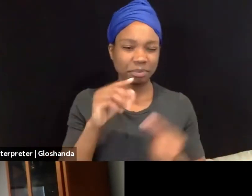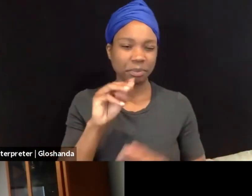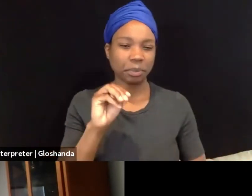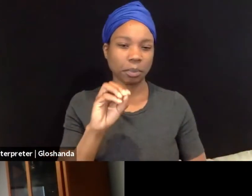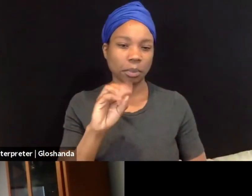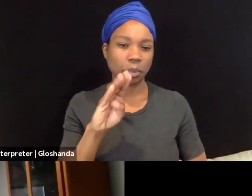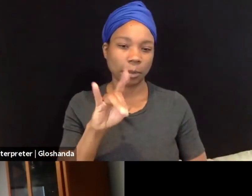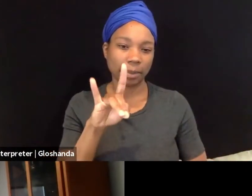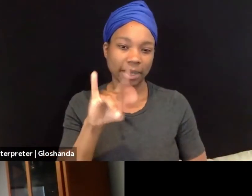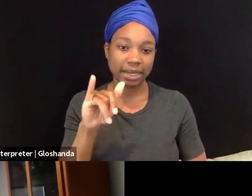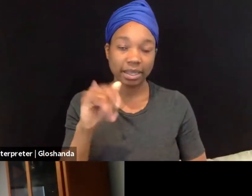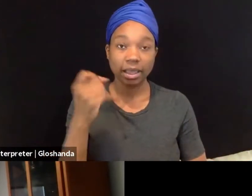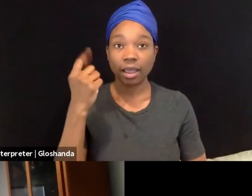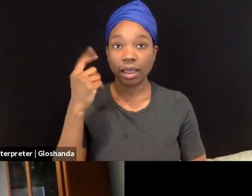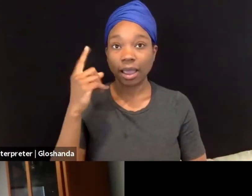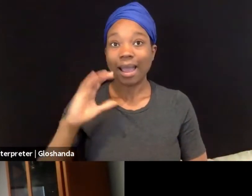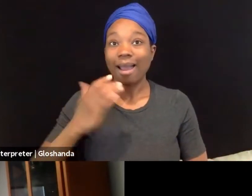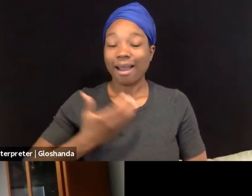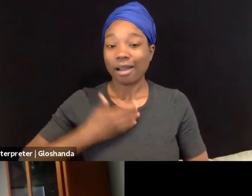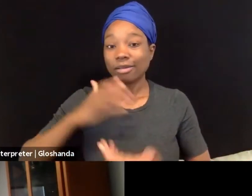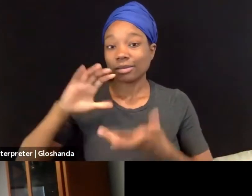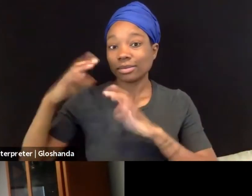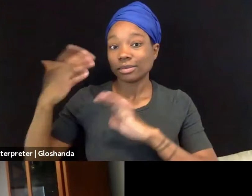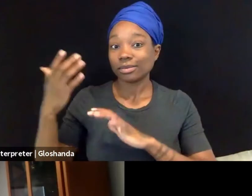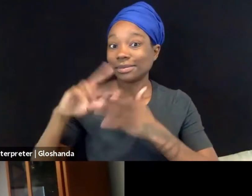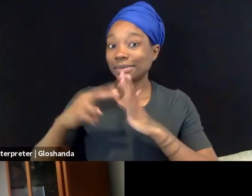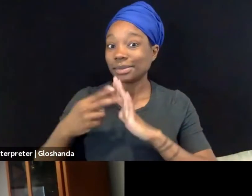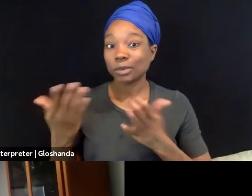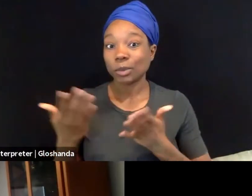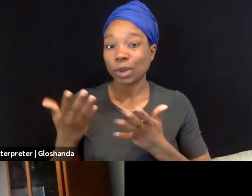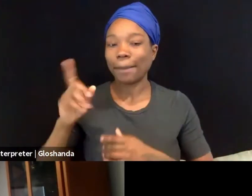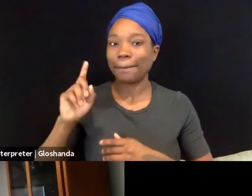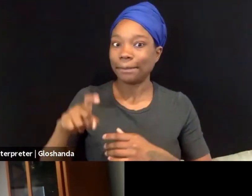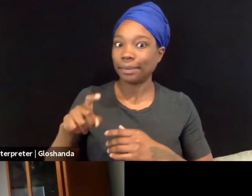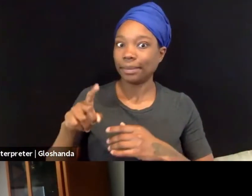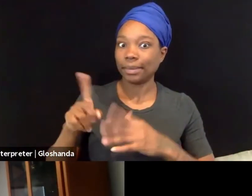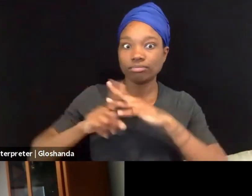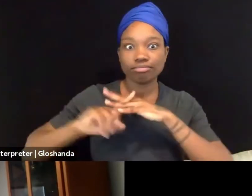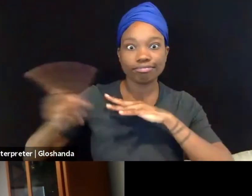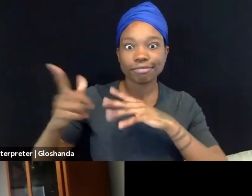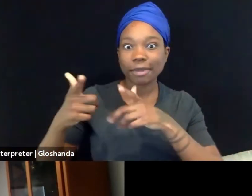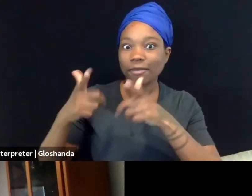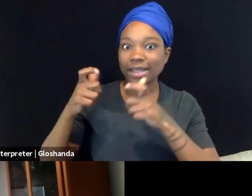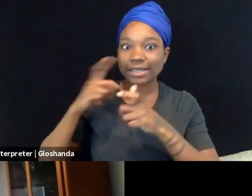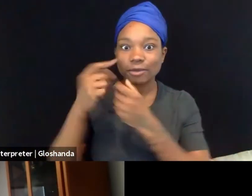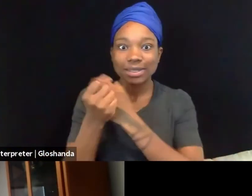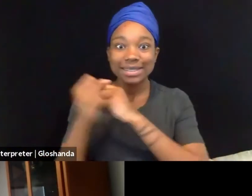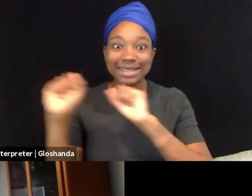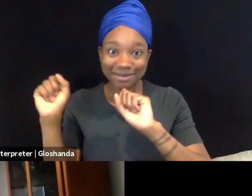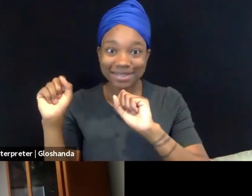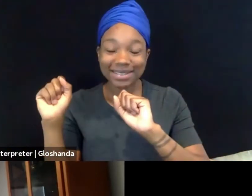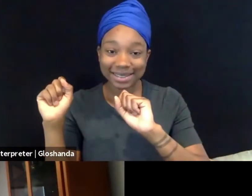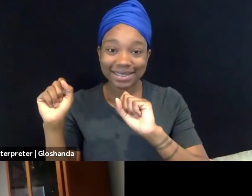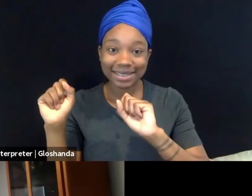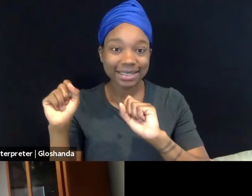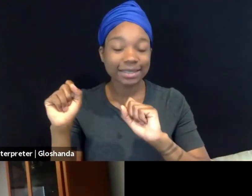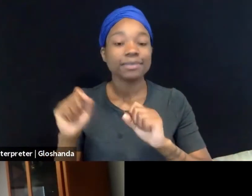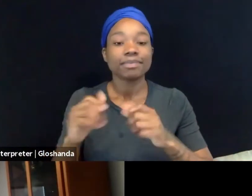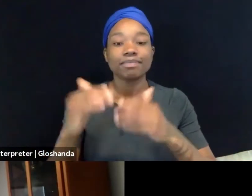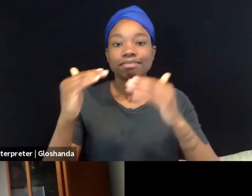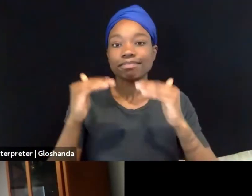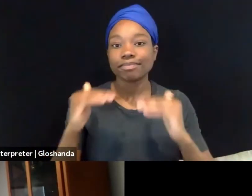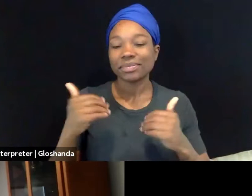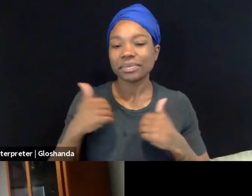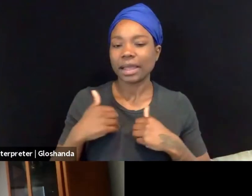us to evacuate rapidly and safely. It's also the ability to communicate clearly